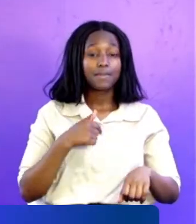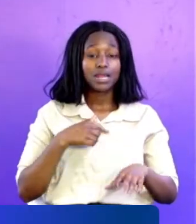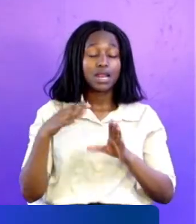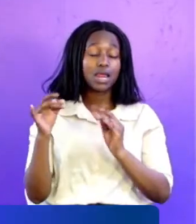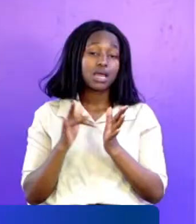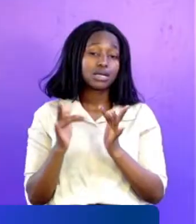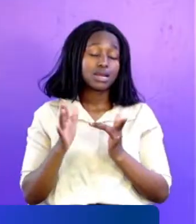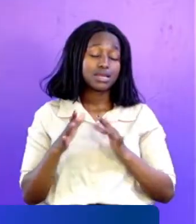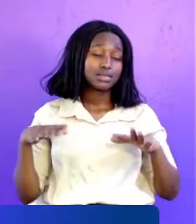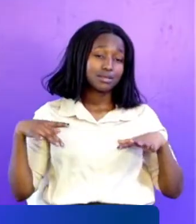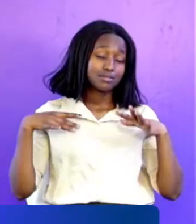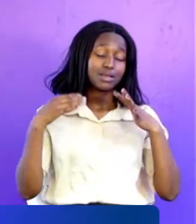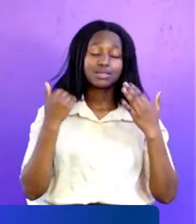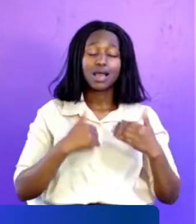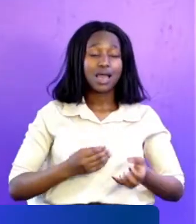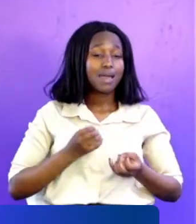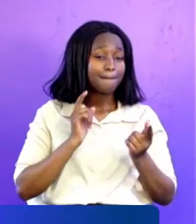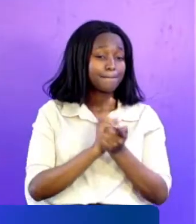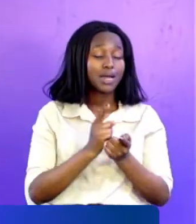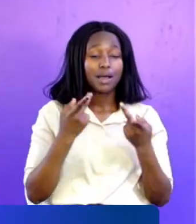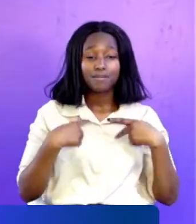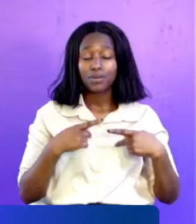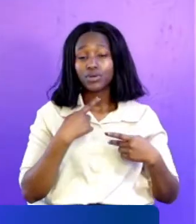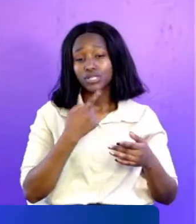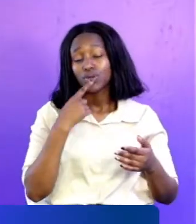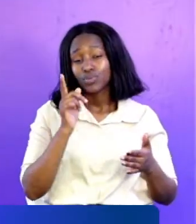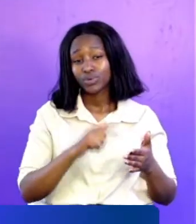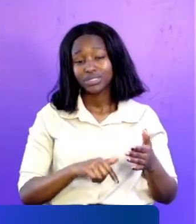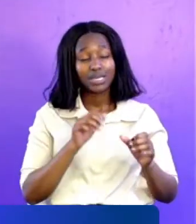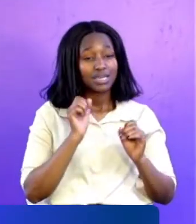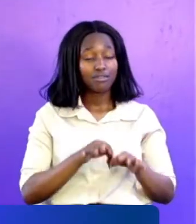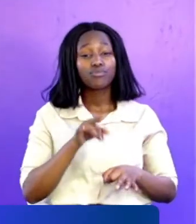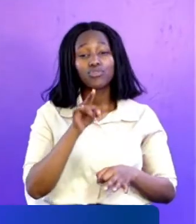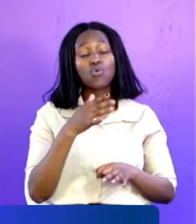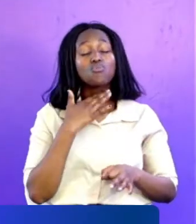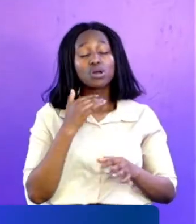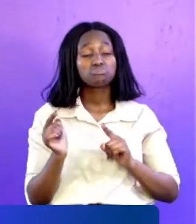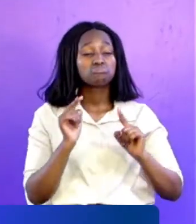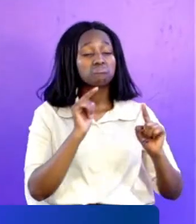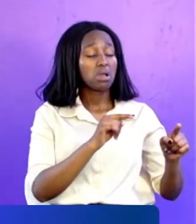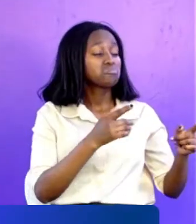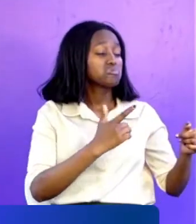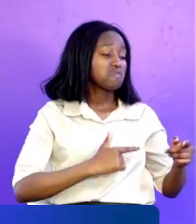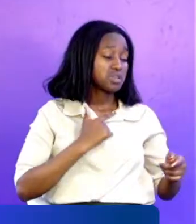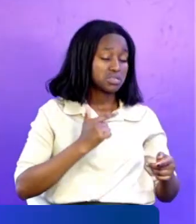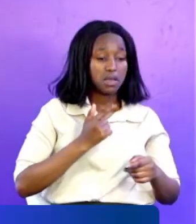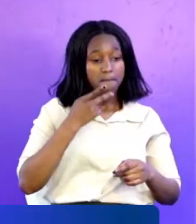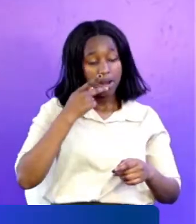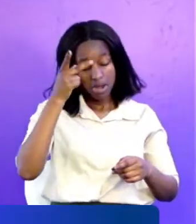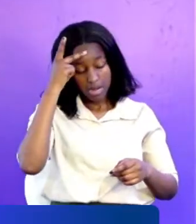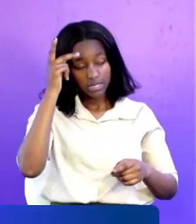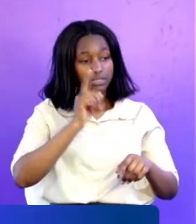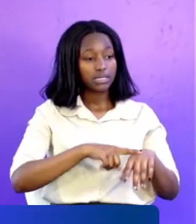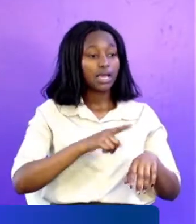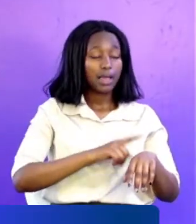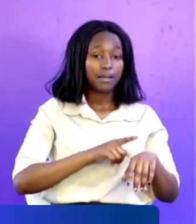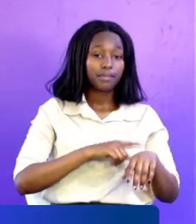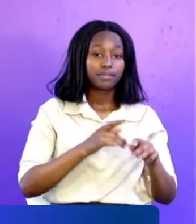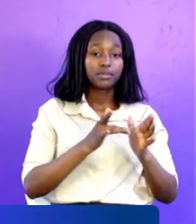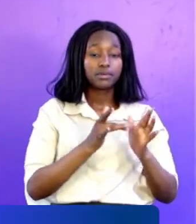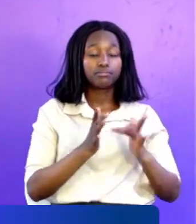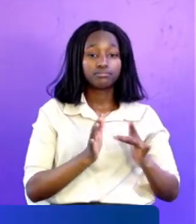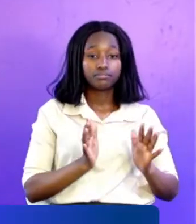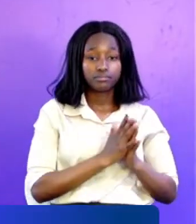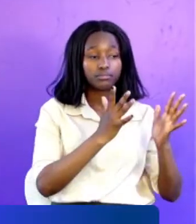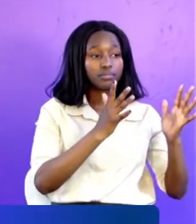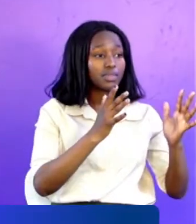said, please, if you come to visit your mother during Christmas, you visit your parents during Christmas, go to their bedroom. You might find